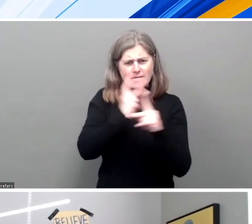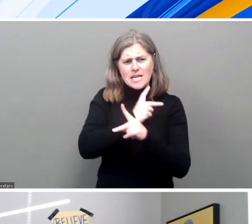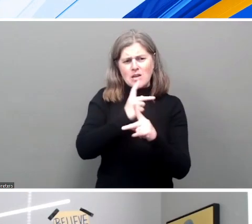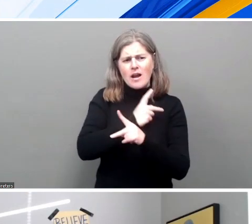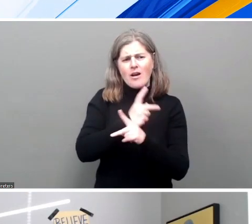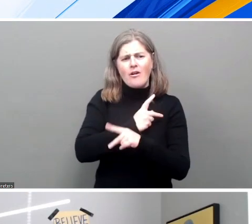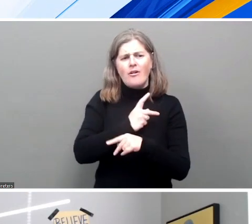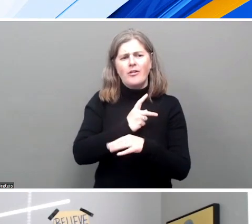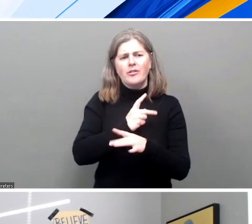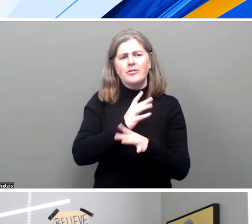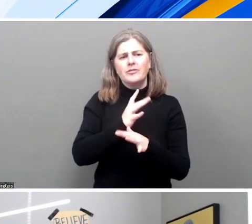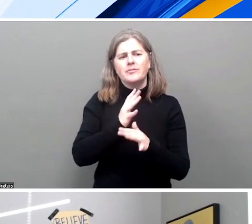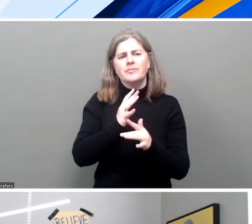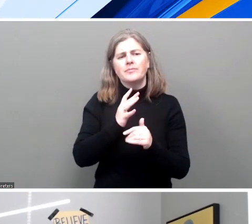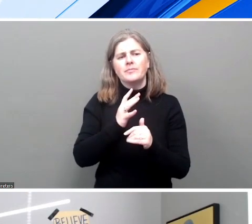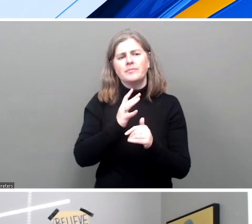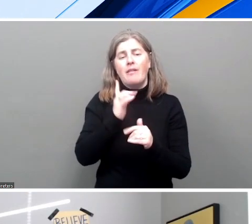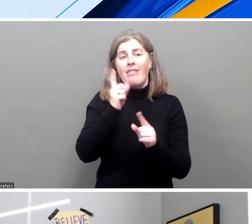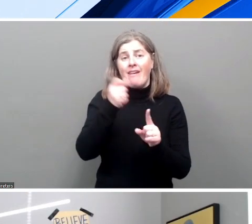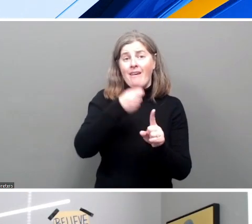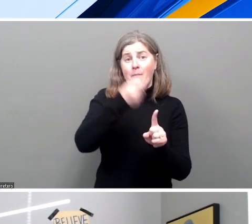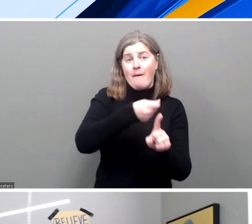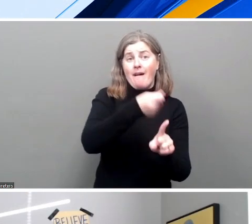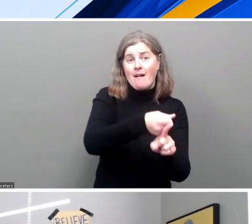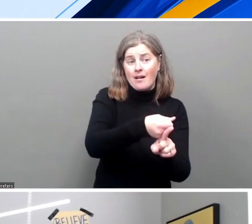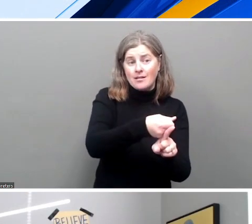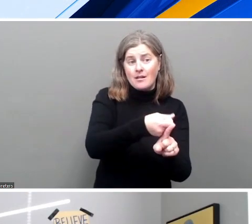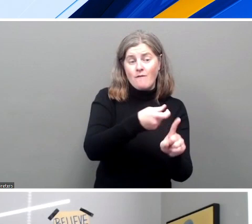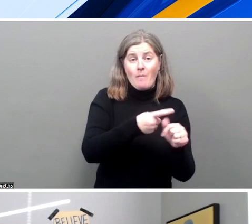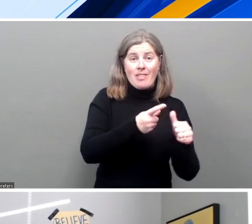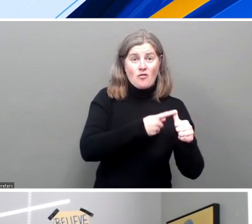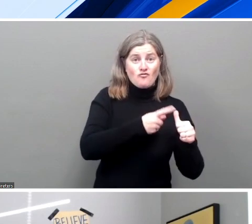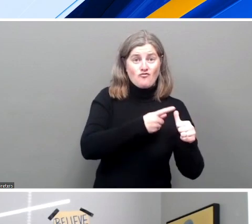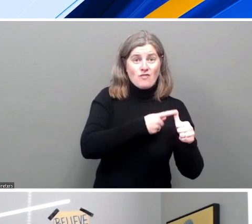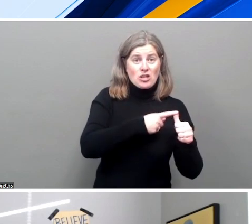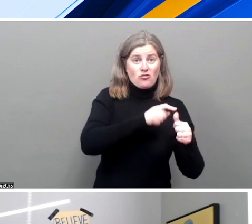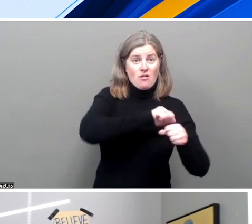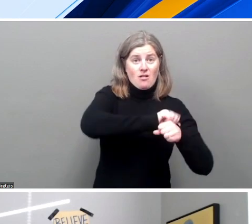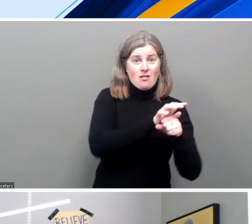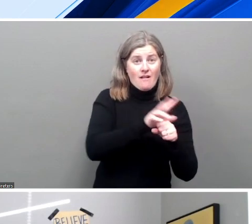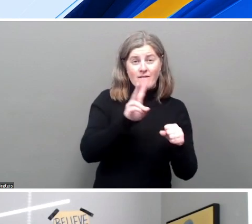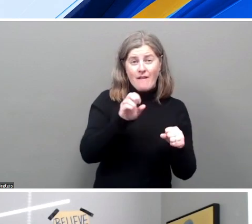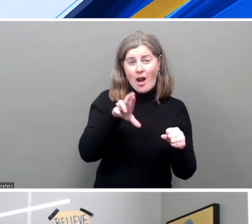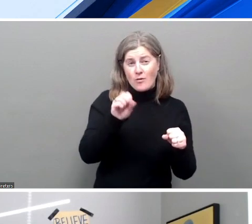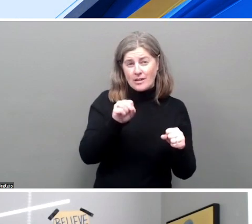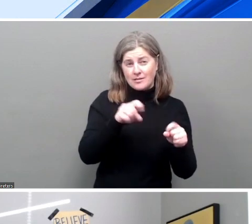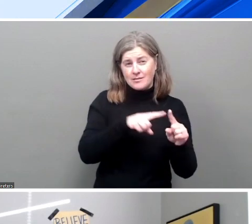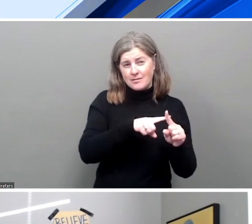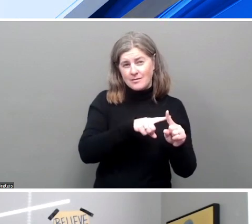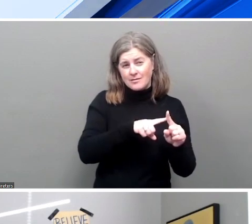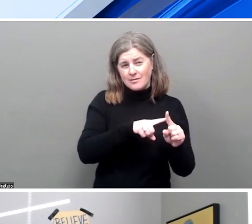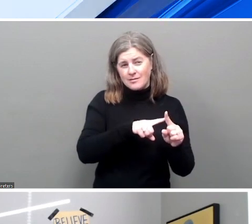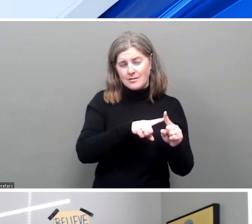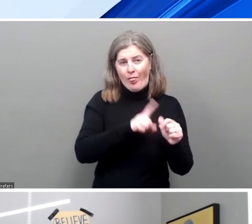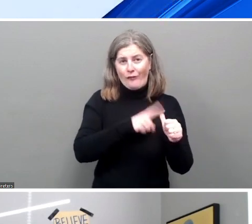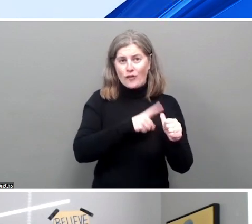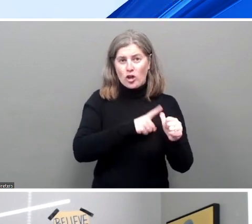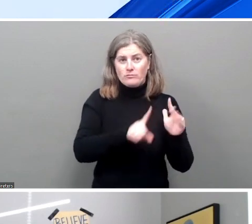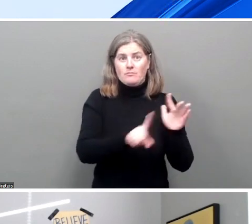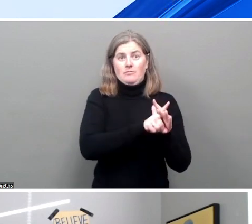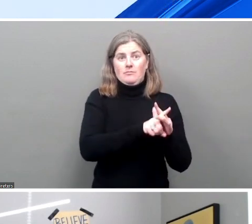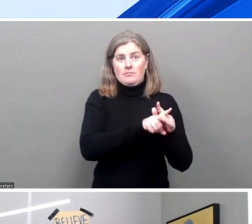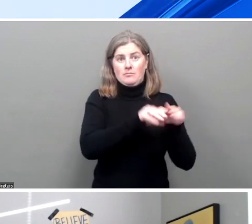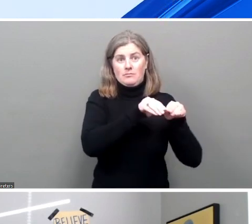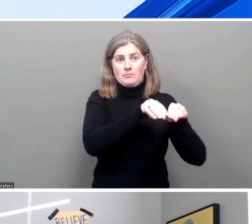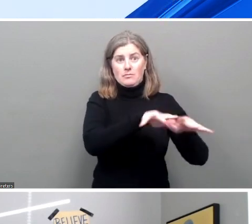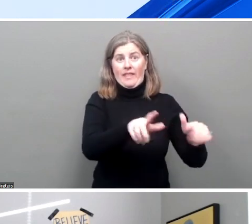the impact of the original virus or the ancestral strain when